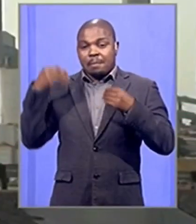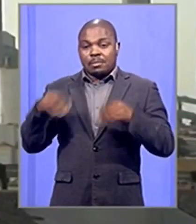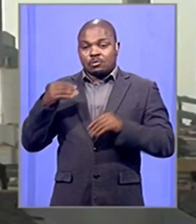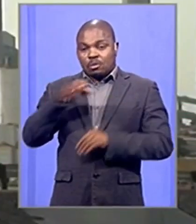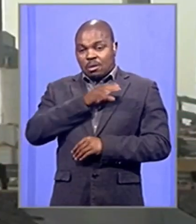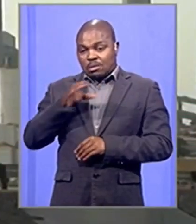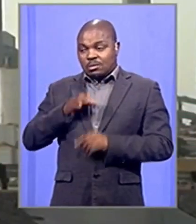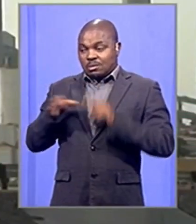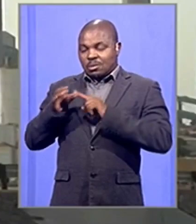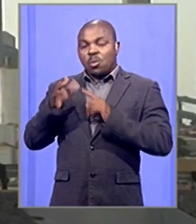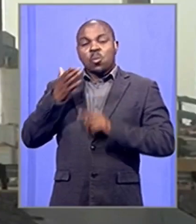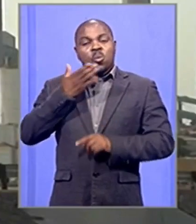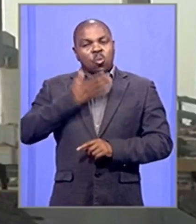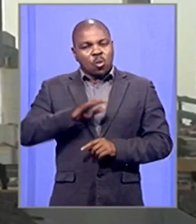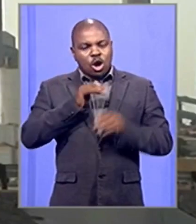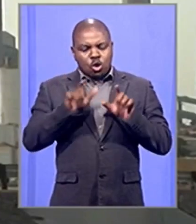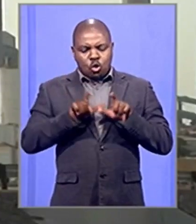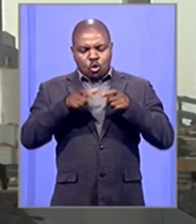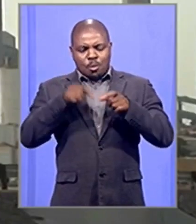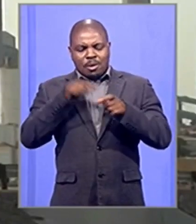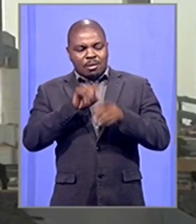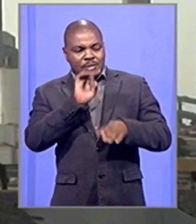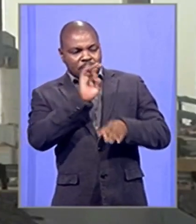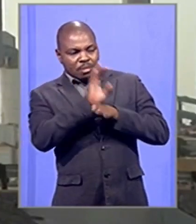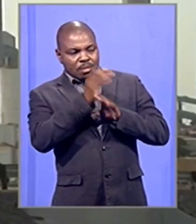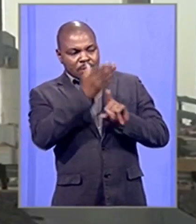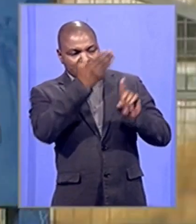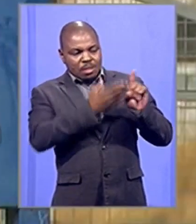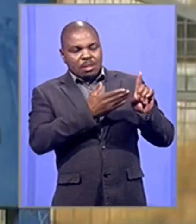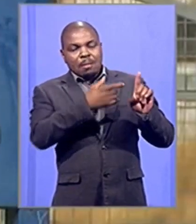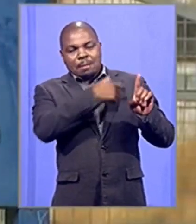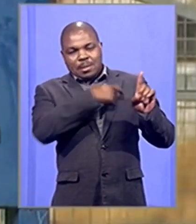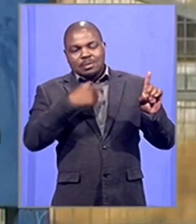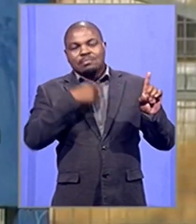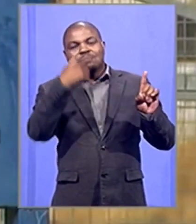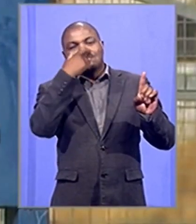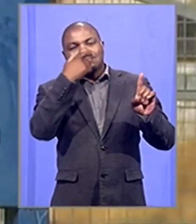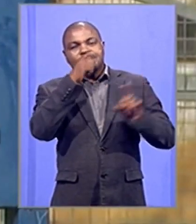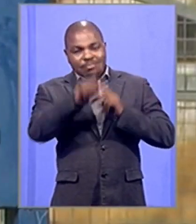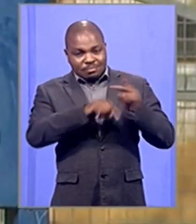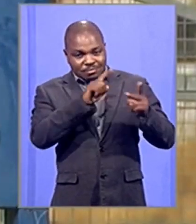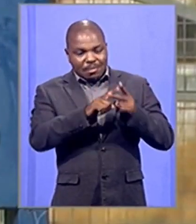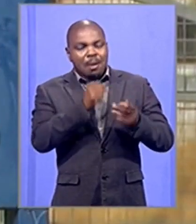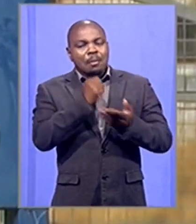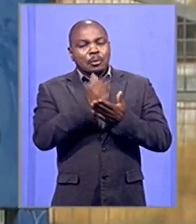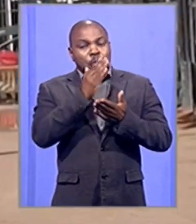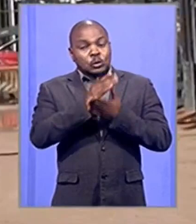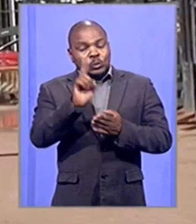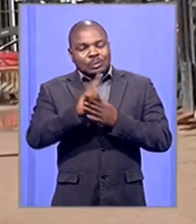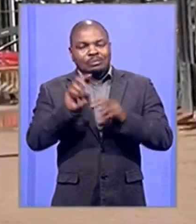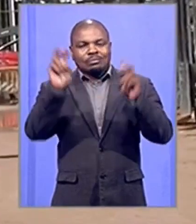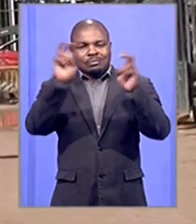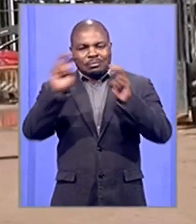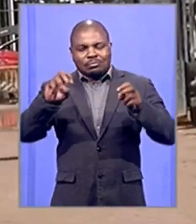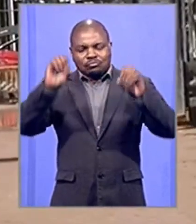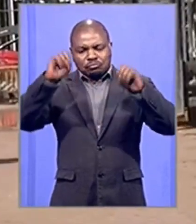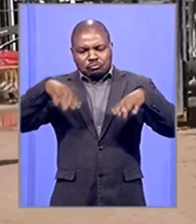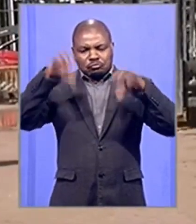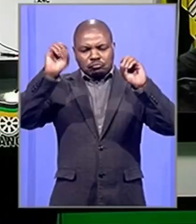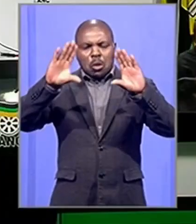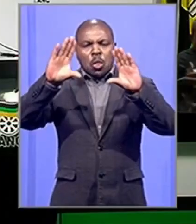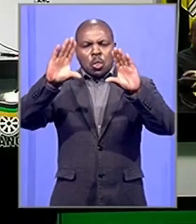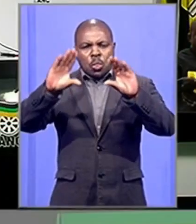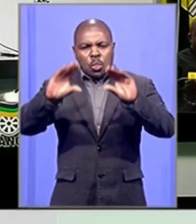nyaka go hlongwa ga komiti yeo e eletšago mopresidente Cyril Ramaphosa go netefatša gore kgaotšo ya mohlagase ya fedishwa go